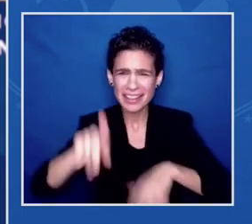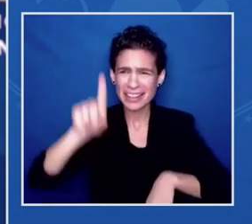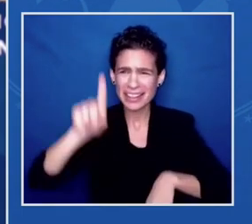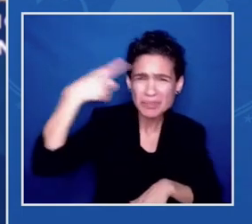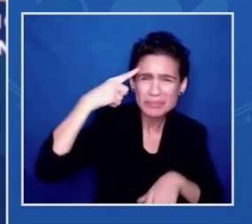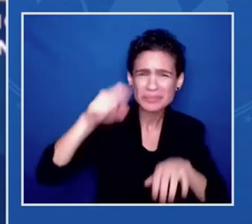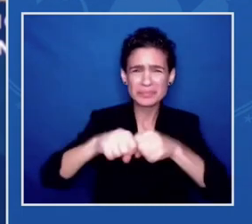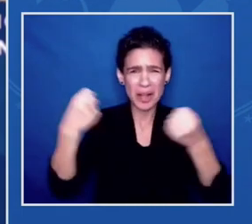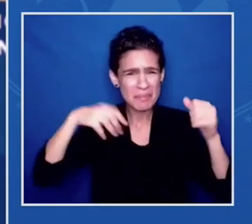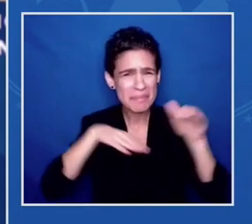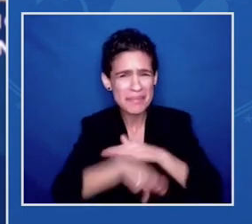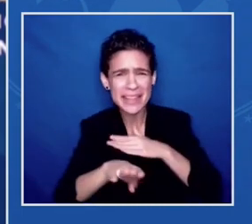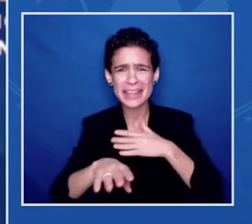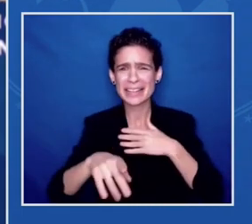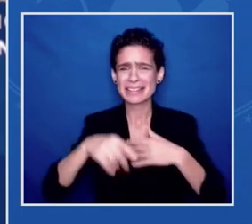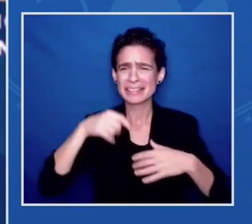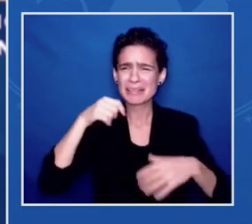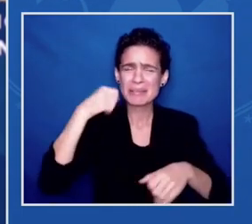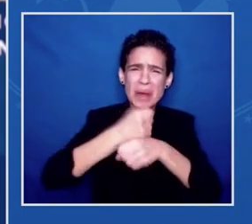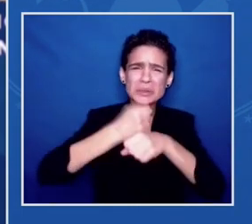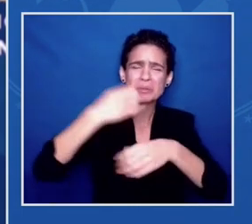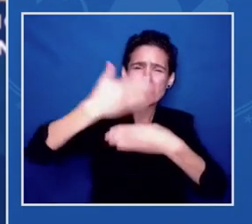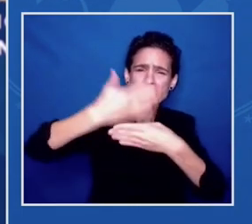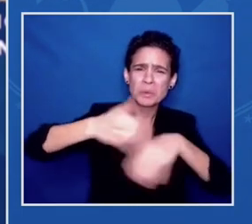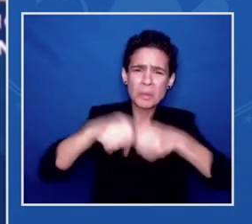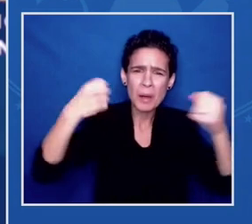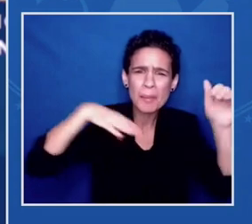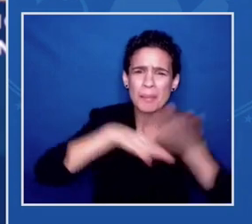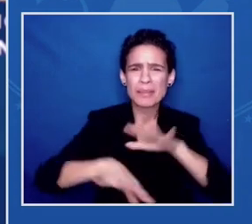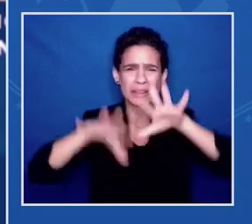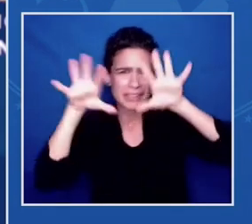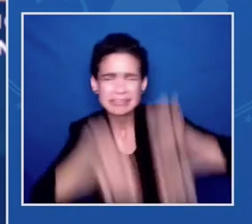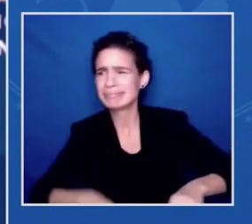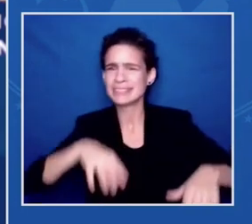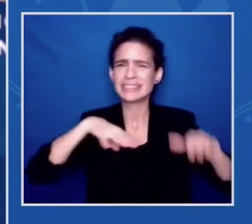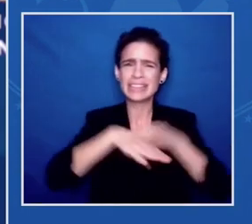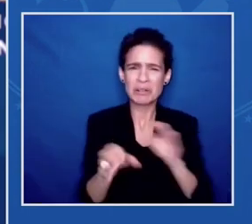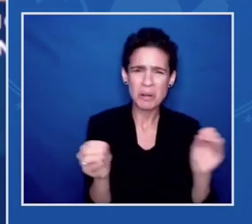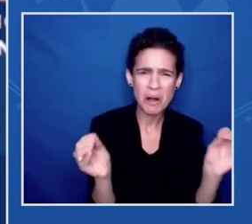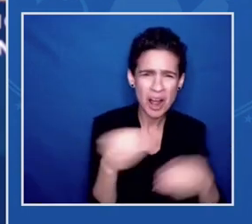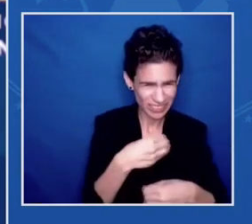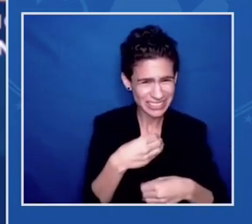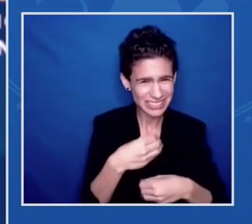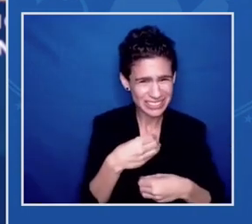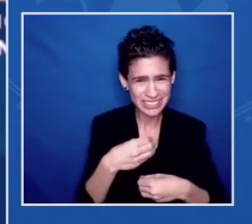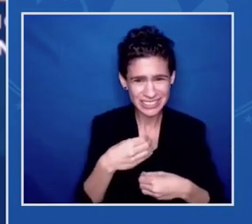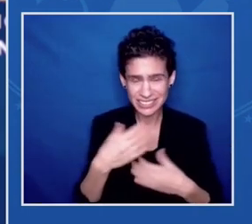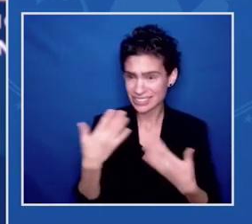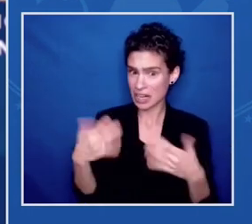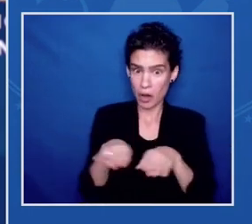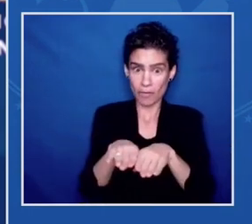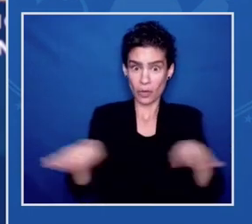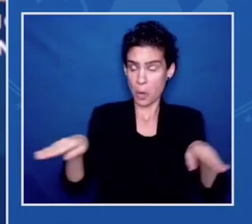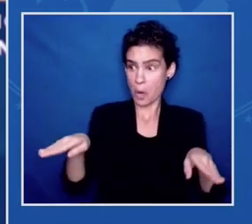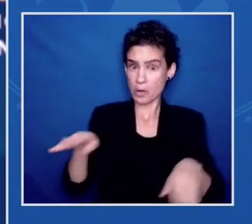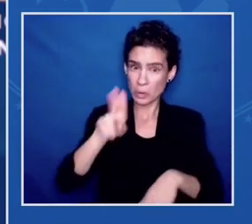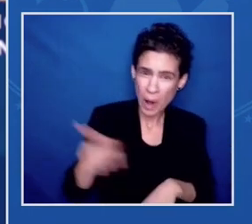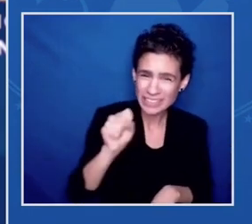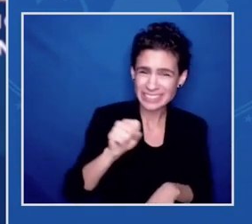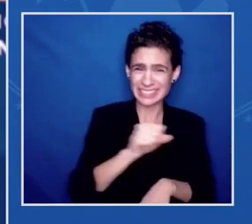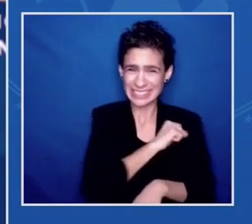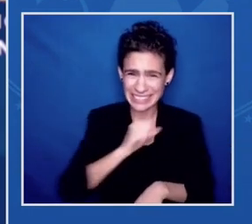to storm the Capitol, to smash windows, to occupy offices, the floor of the United